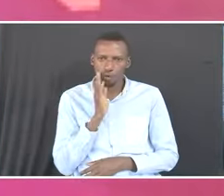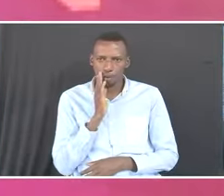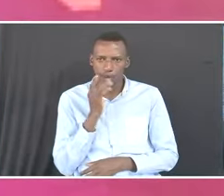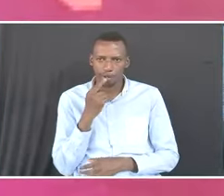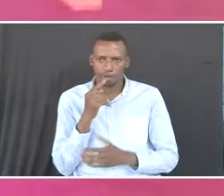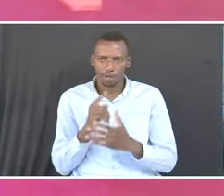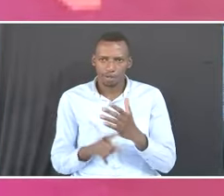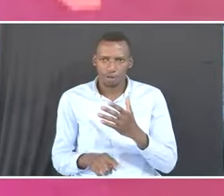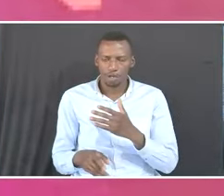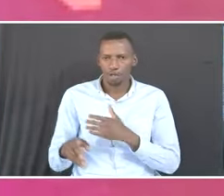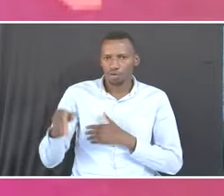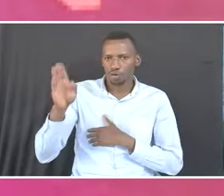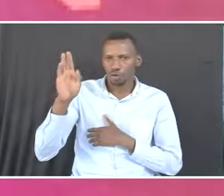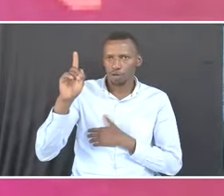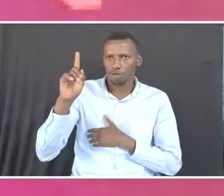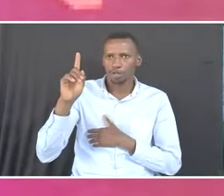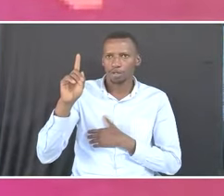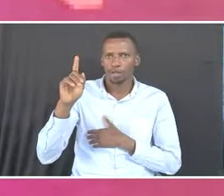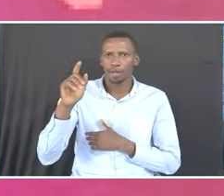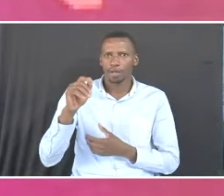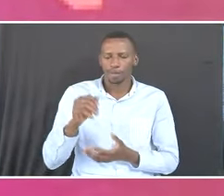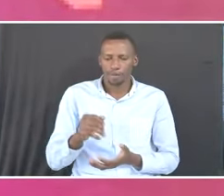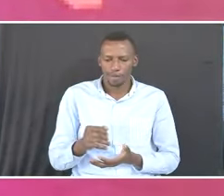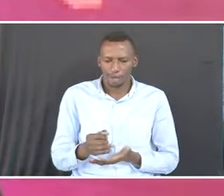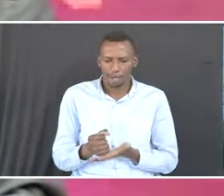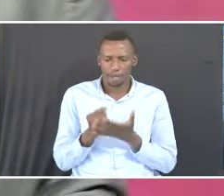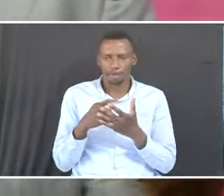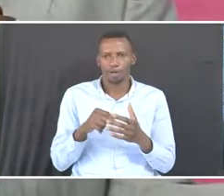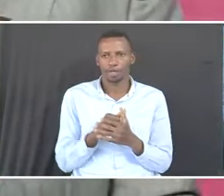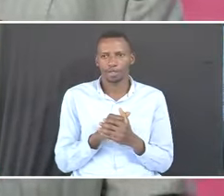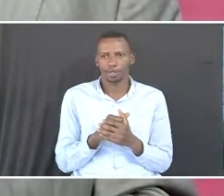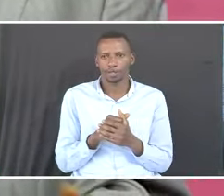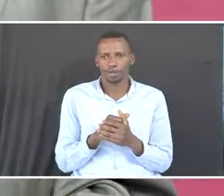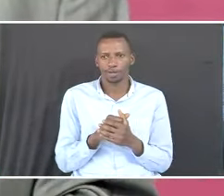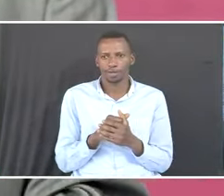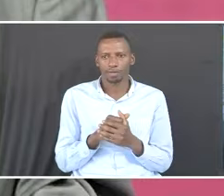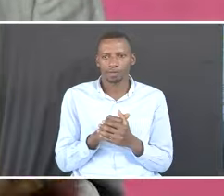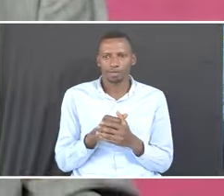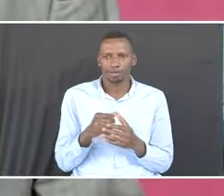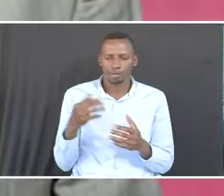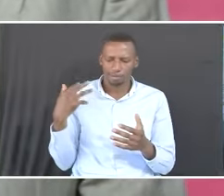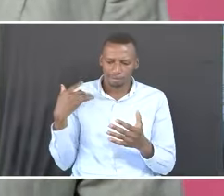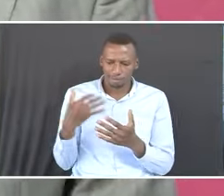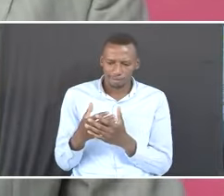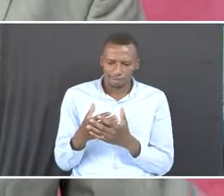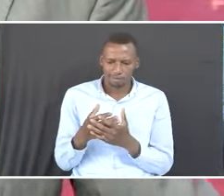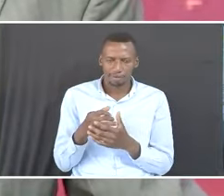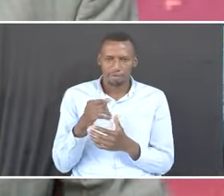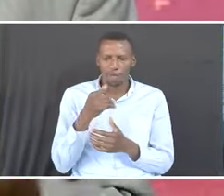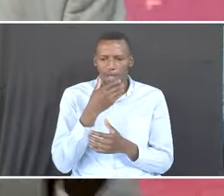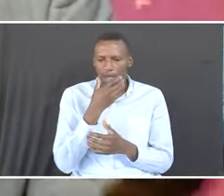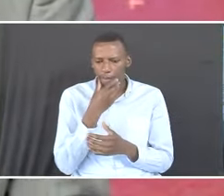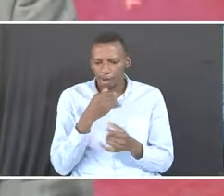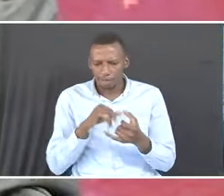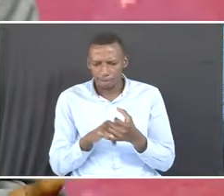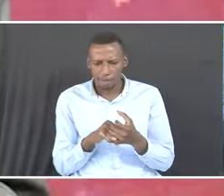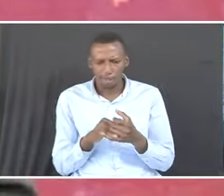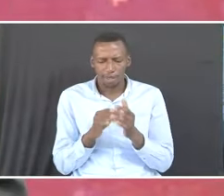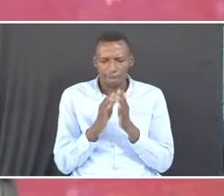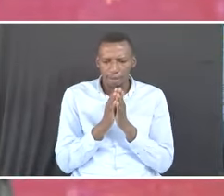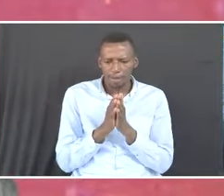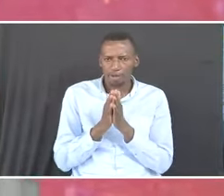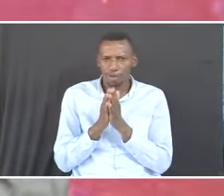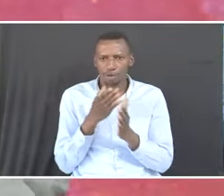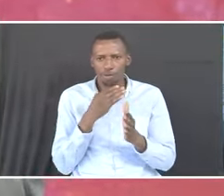Mungu ametuonekania. What is it, ma'am? Muse has been counting offerings for years. The Lord appeared